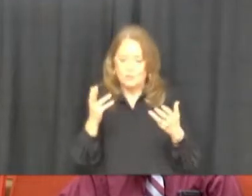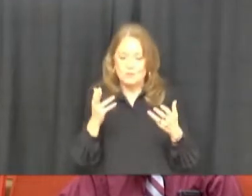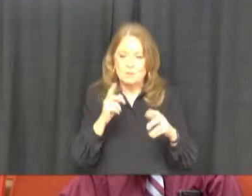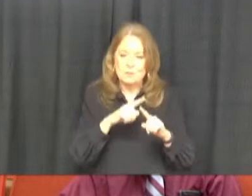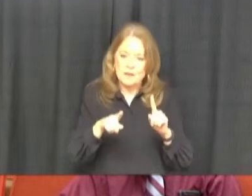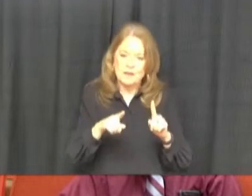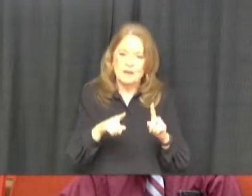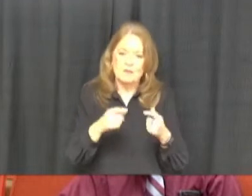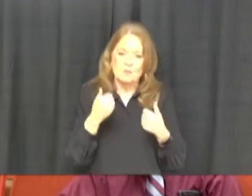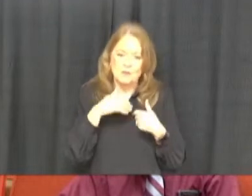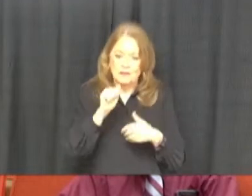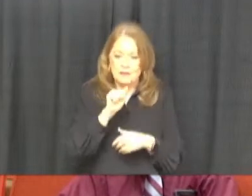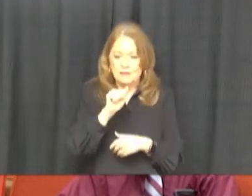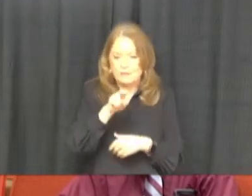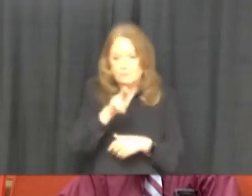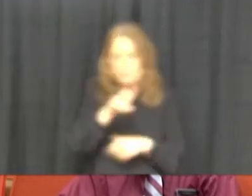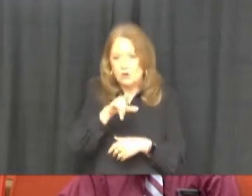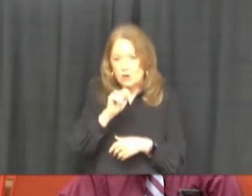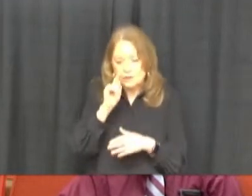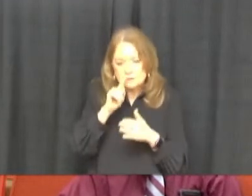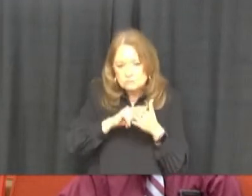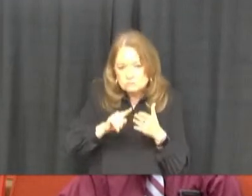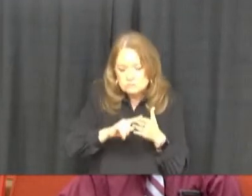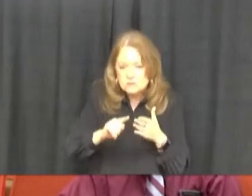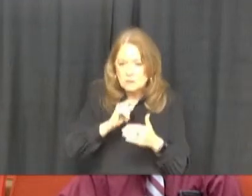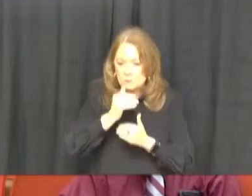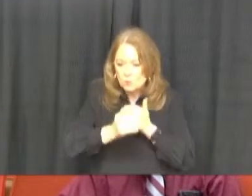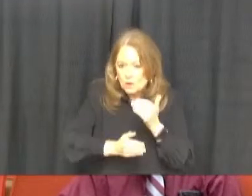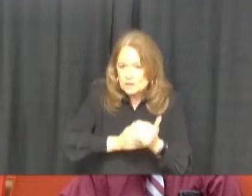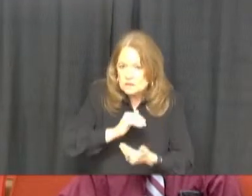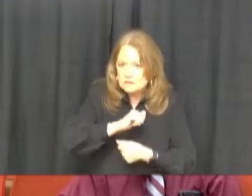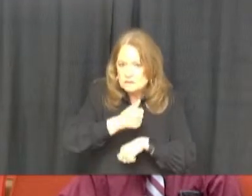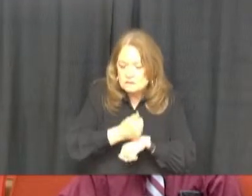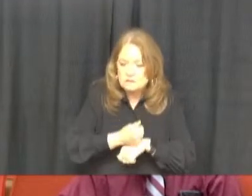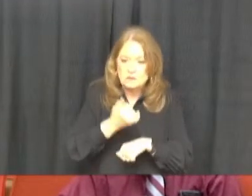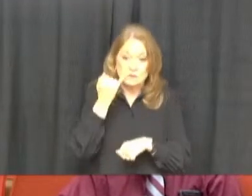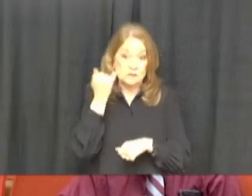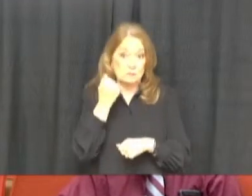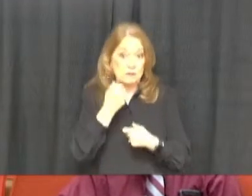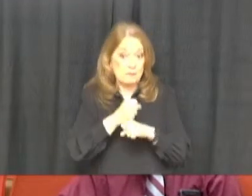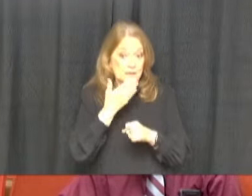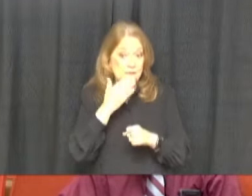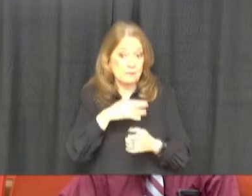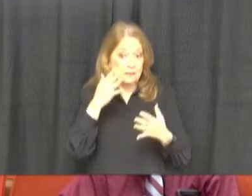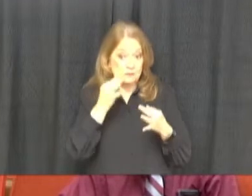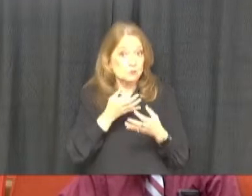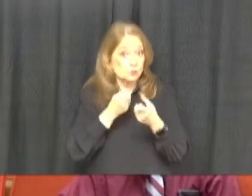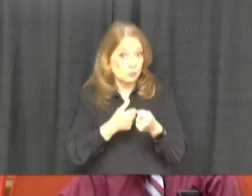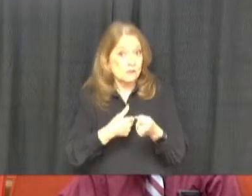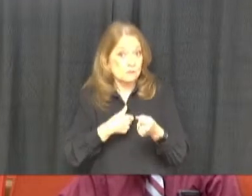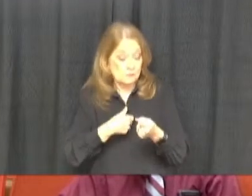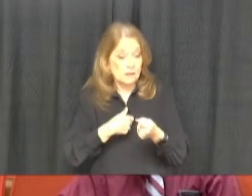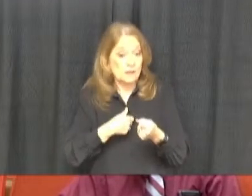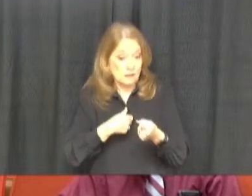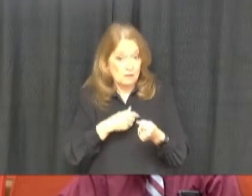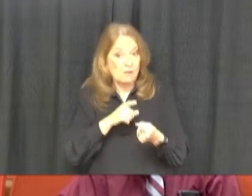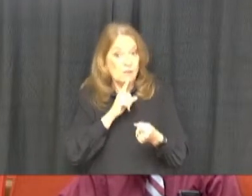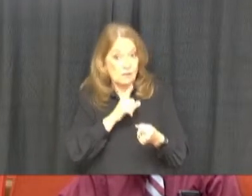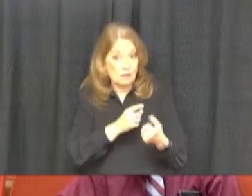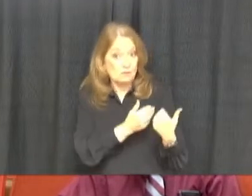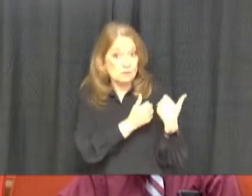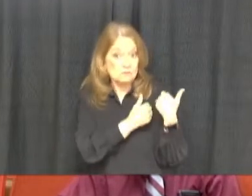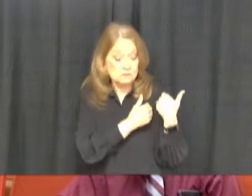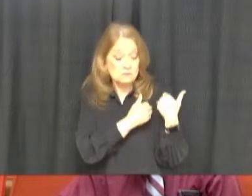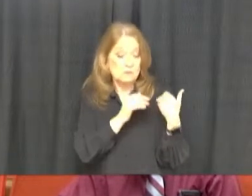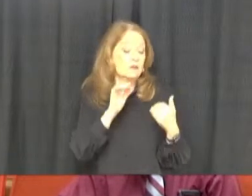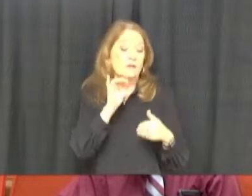but we have audit trails and processes in place that if someone makes a bad decision, trust me, they are held accountable. And those